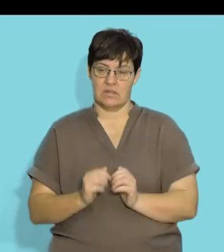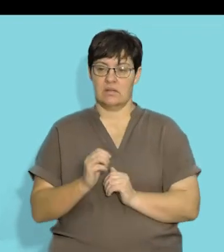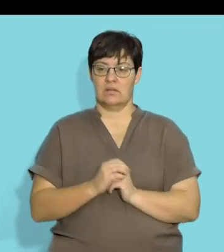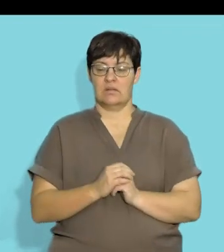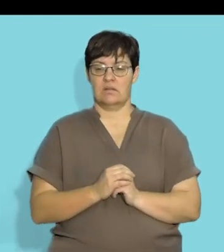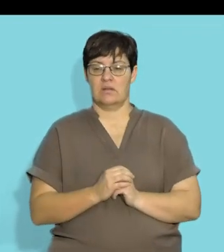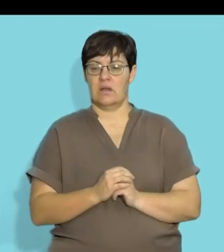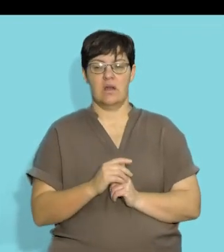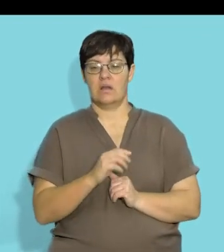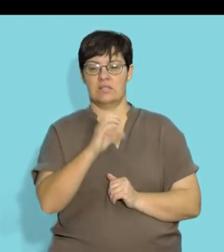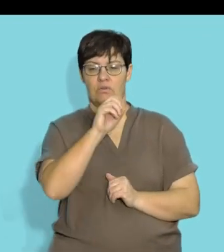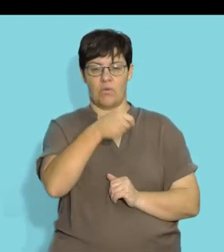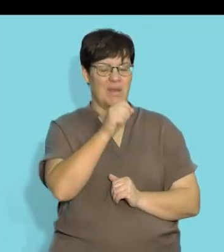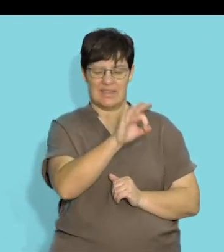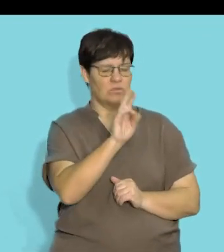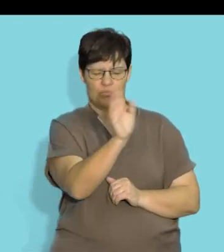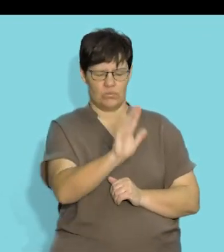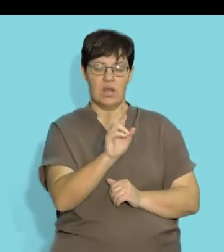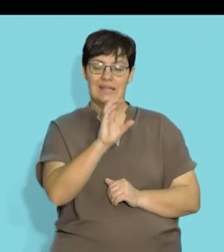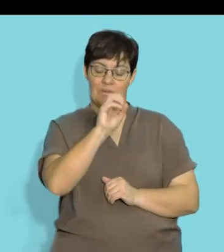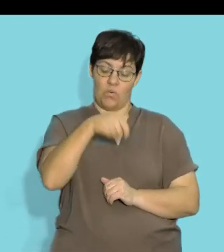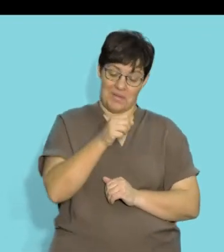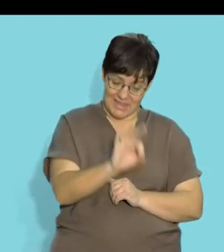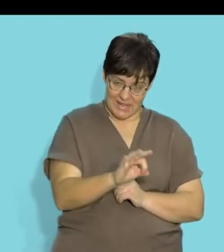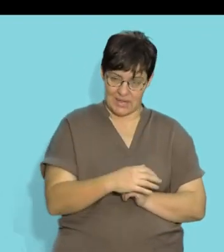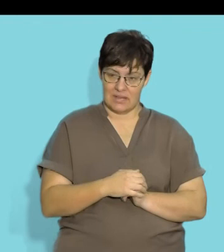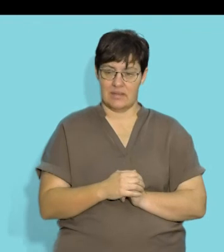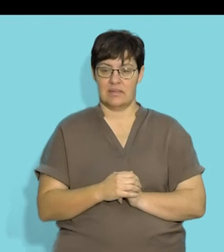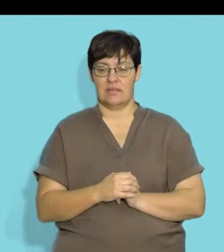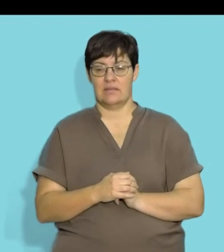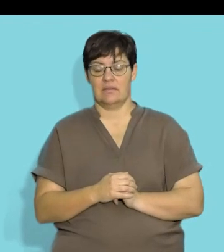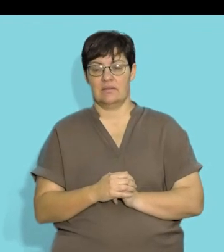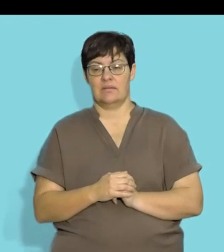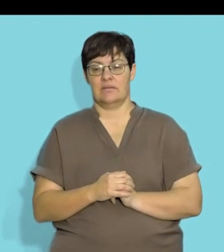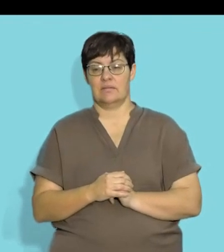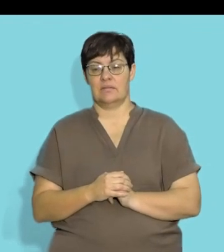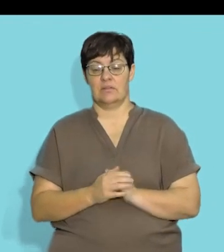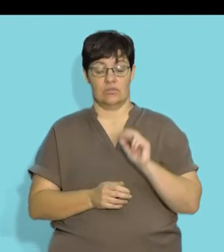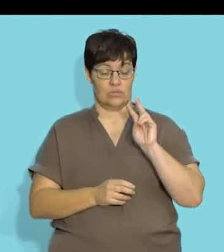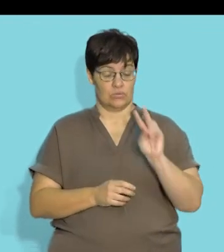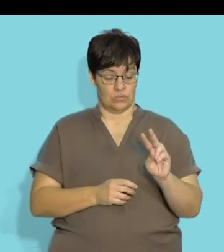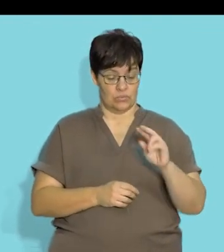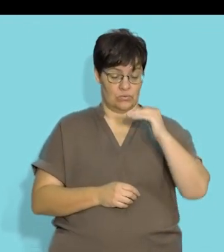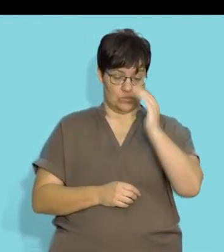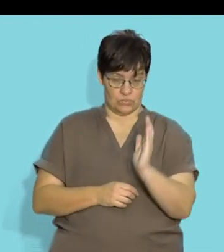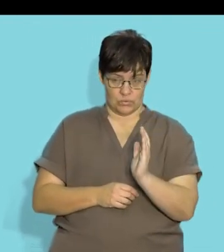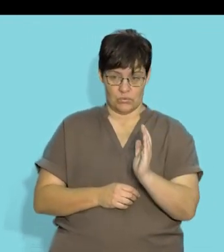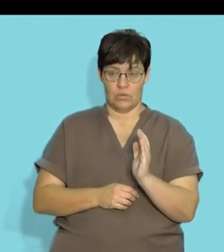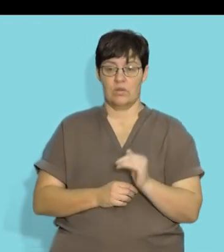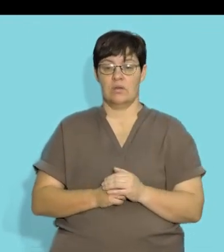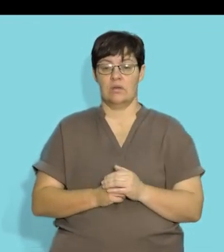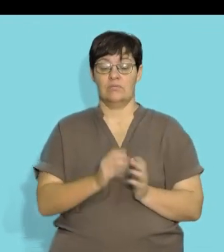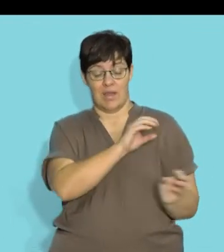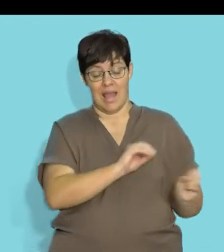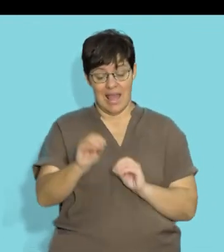0.3 actually, just to correct that, okay? Right, so the substitution is very, very